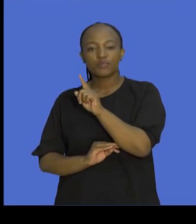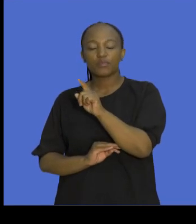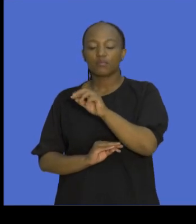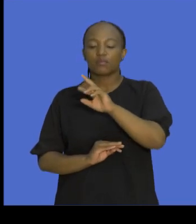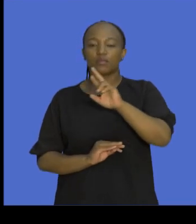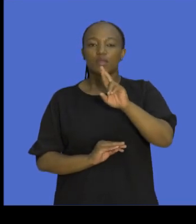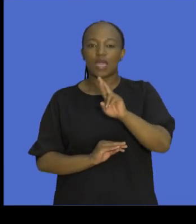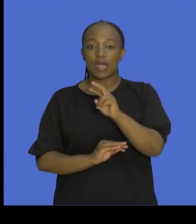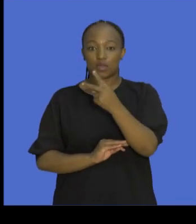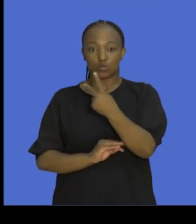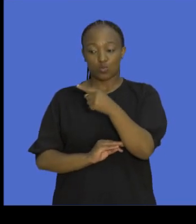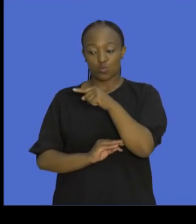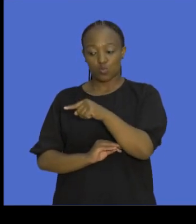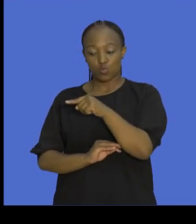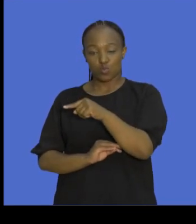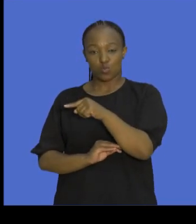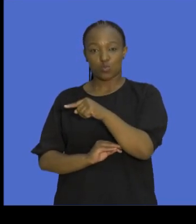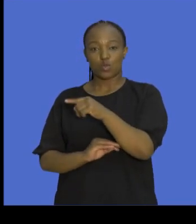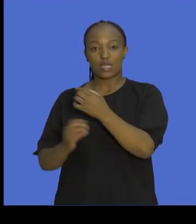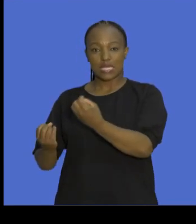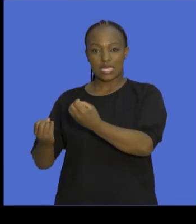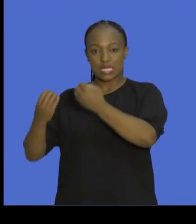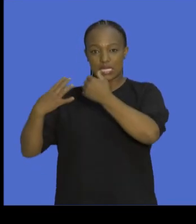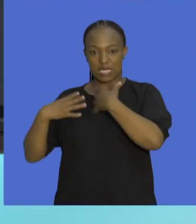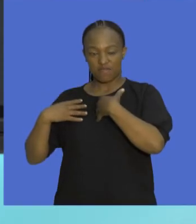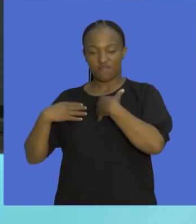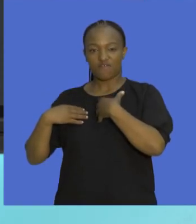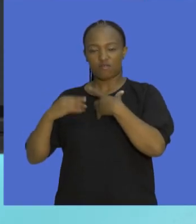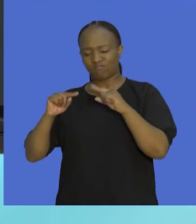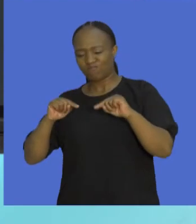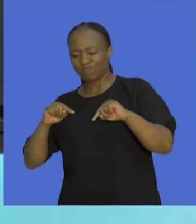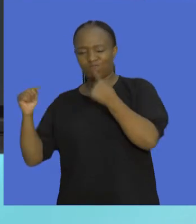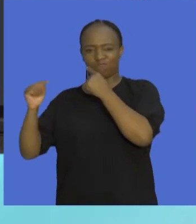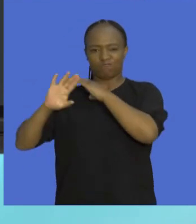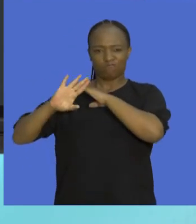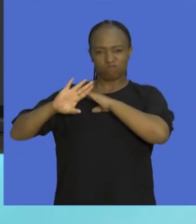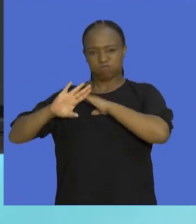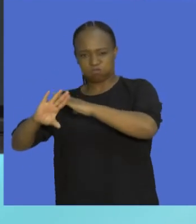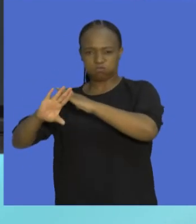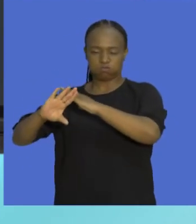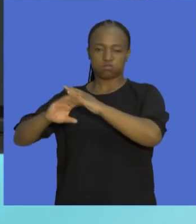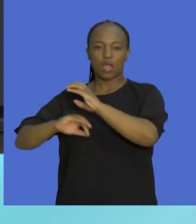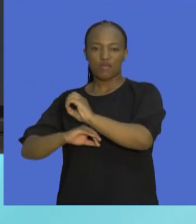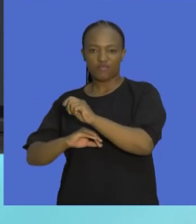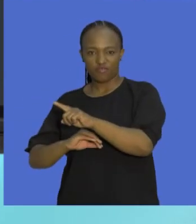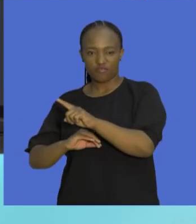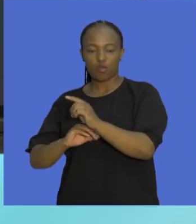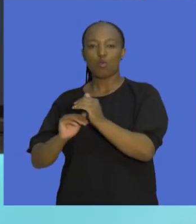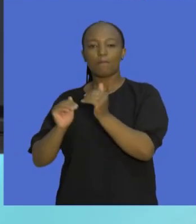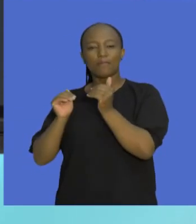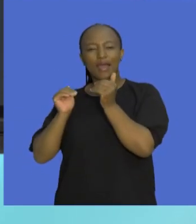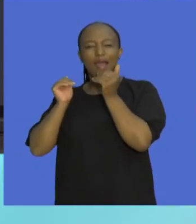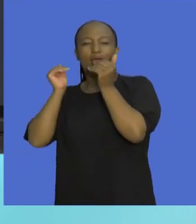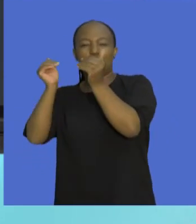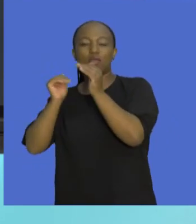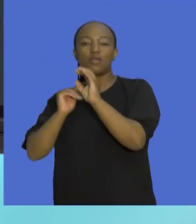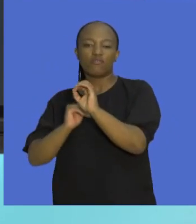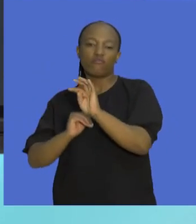is that R2 actually provides a greater opposition to the flow of charge, okay, which is